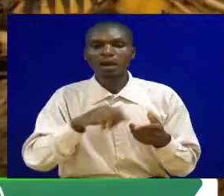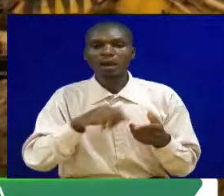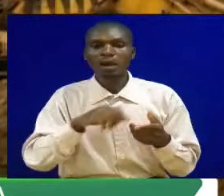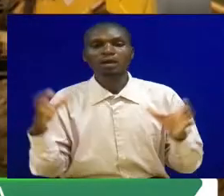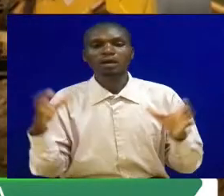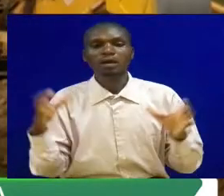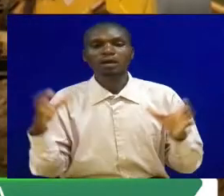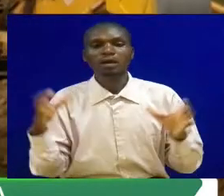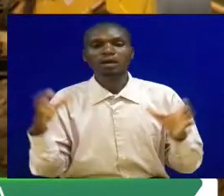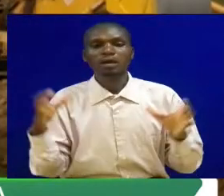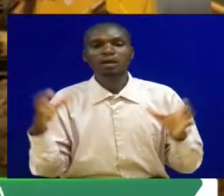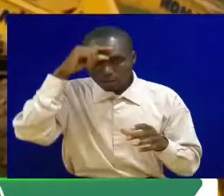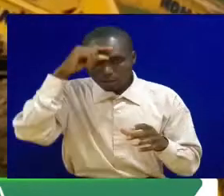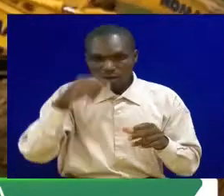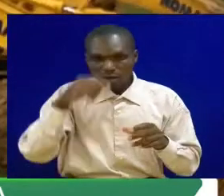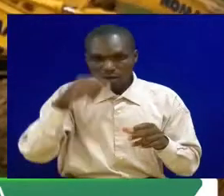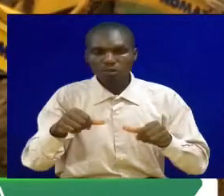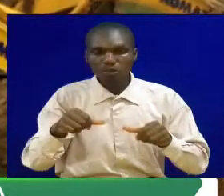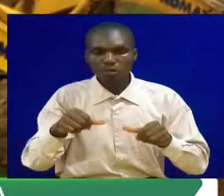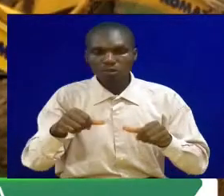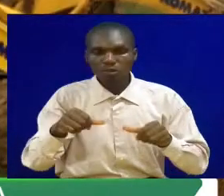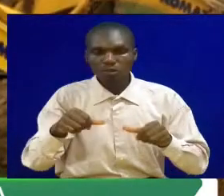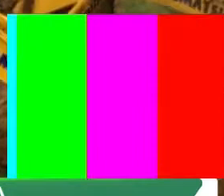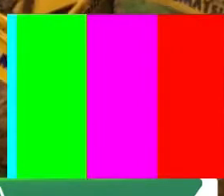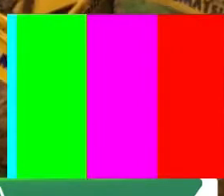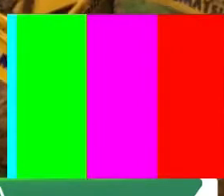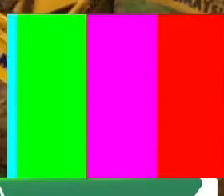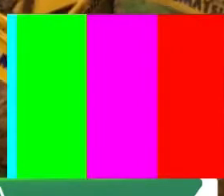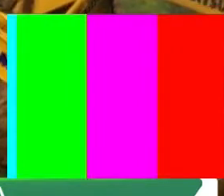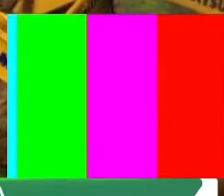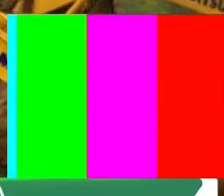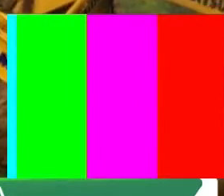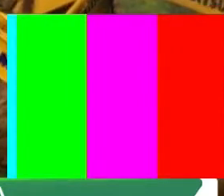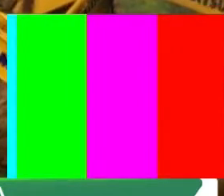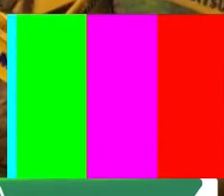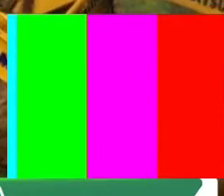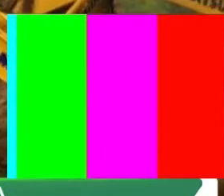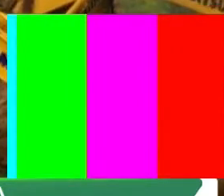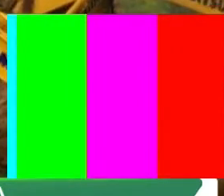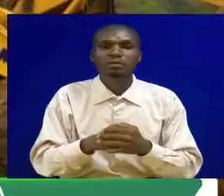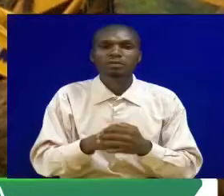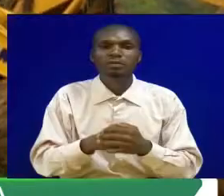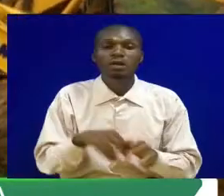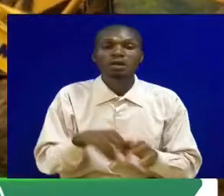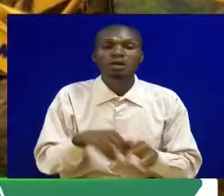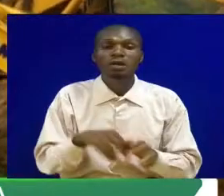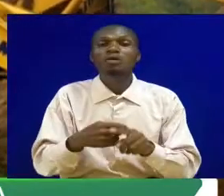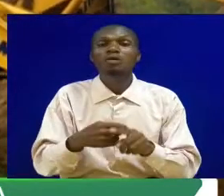ilikogendereri mu rubero yigabo kubariye baberabo ngo reporter ya Ndizi TV kurugega asense mu ya Transmara ase